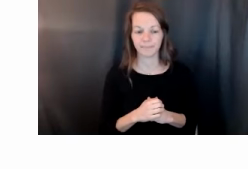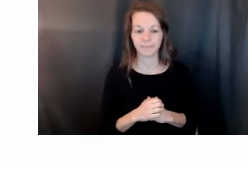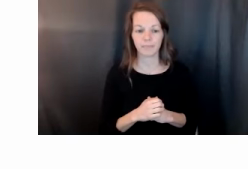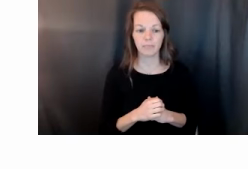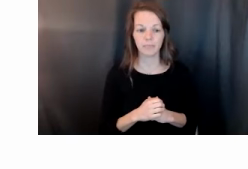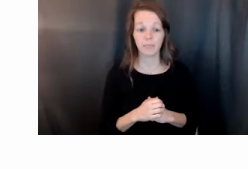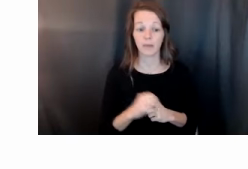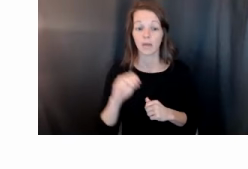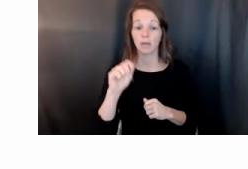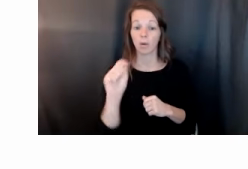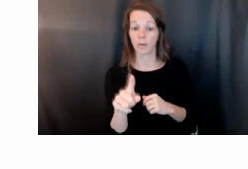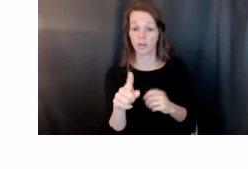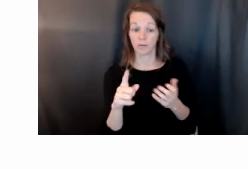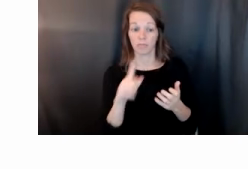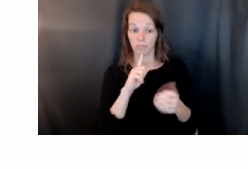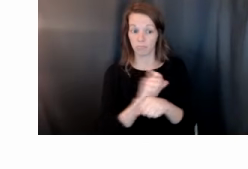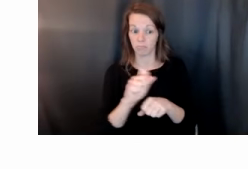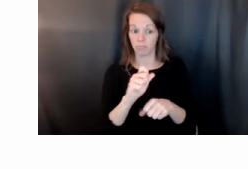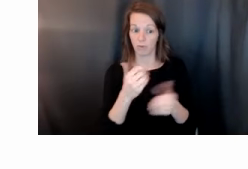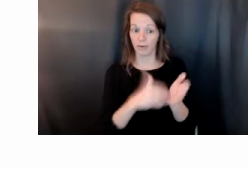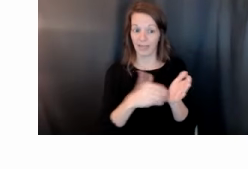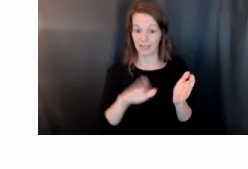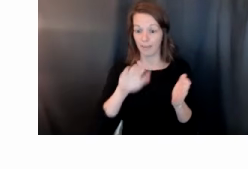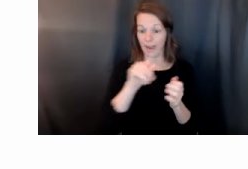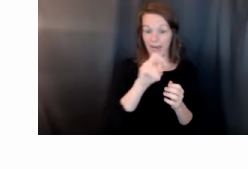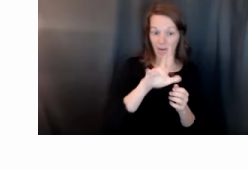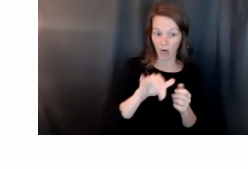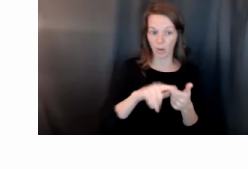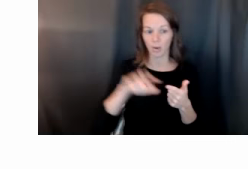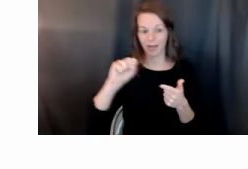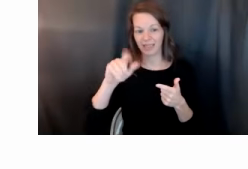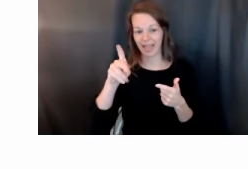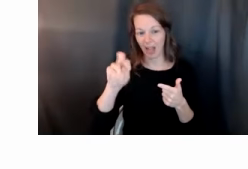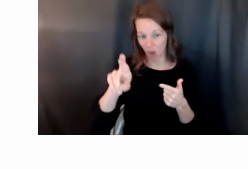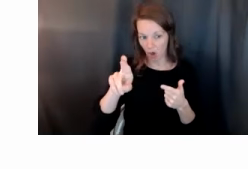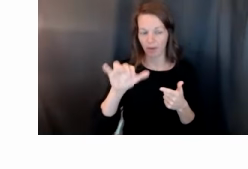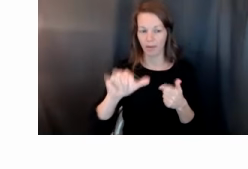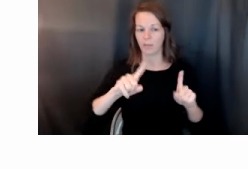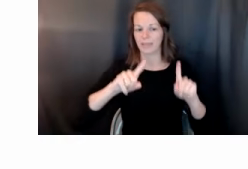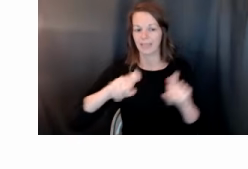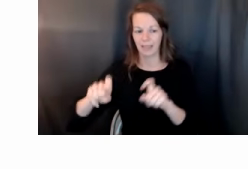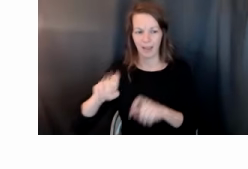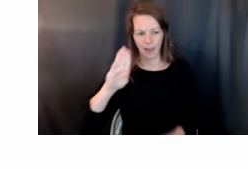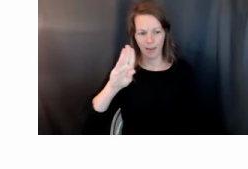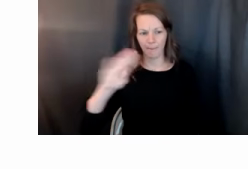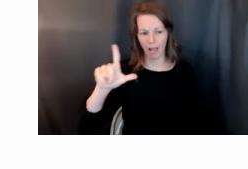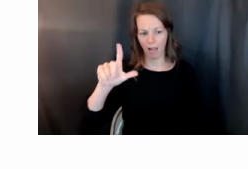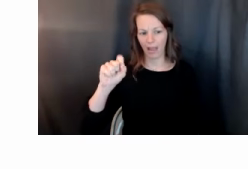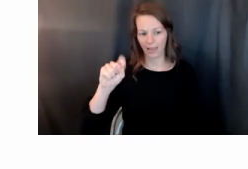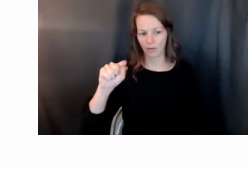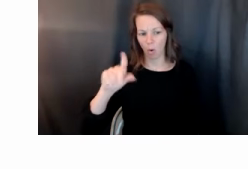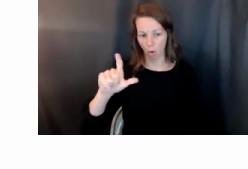The question of whether the repetition effect is binary or scalar was tested in Bell et al.